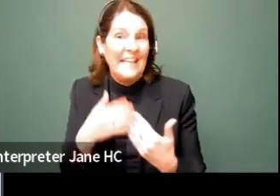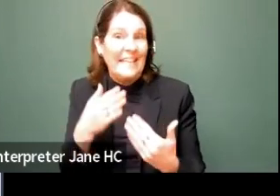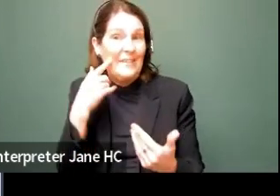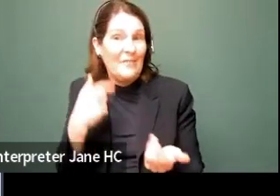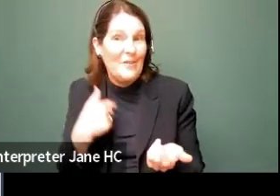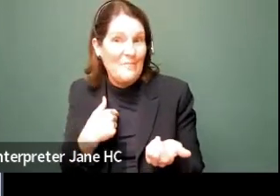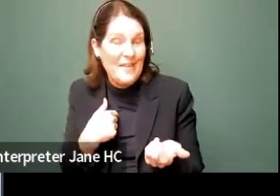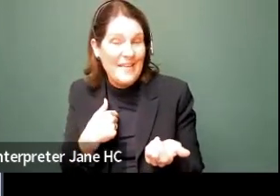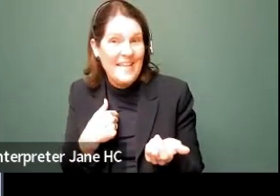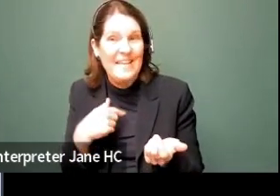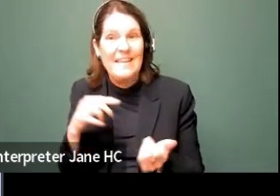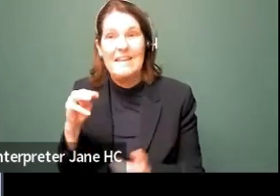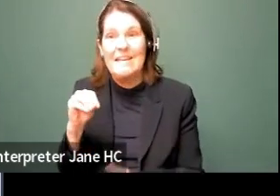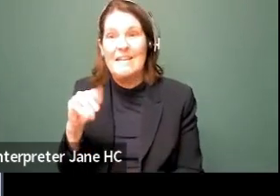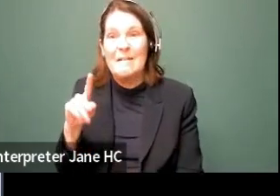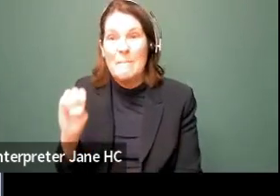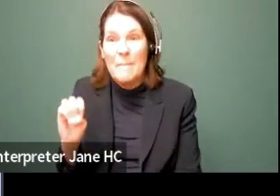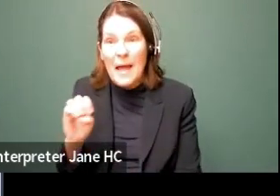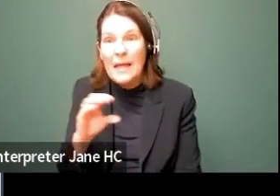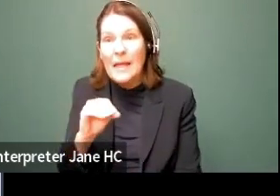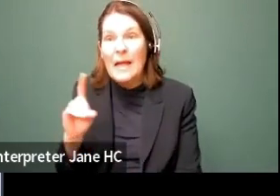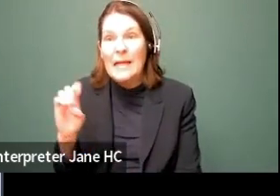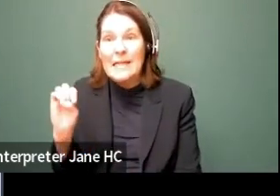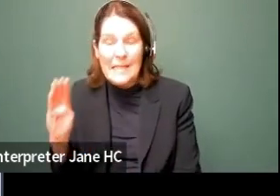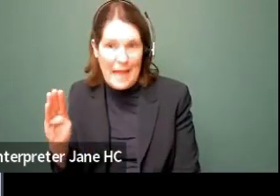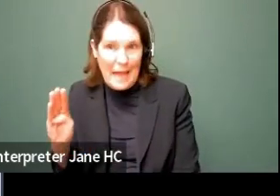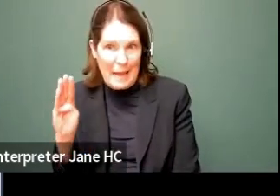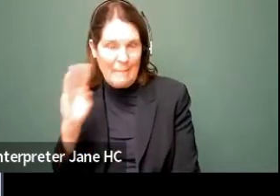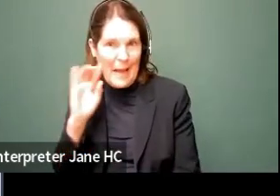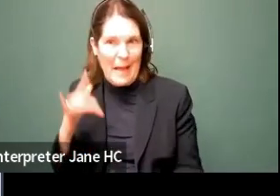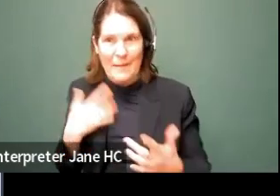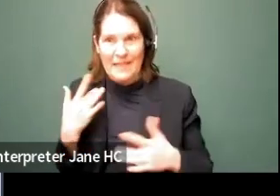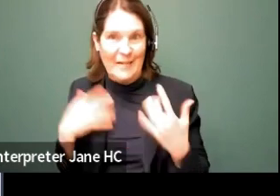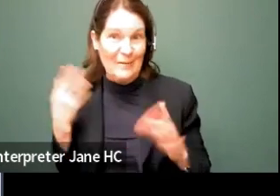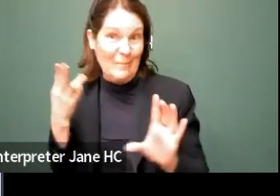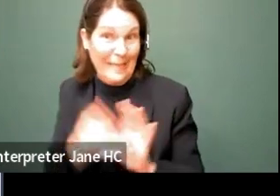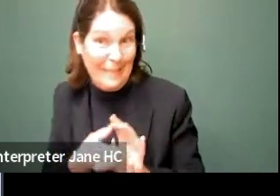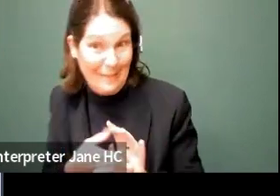for Mike and Deb, and I know Jeff knows this really well. I'm just excited to participate.